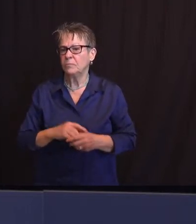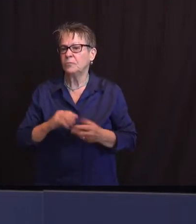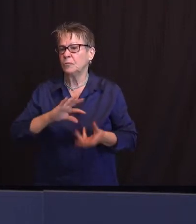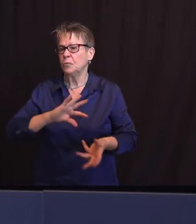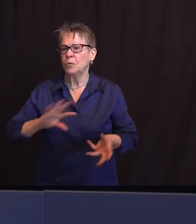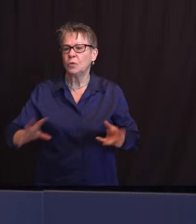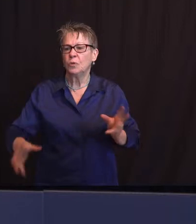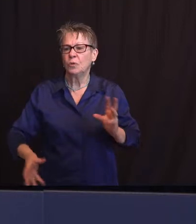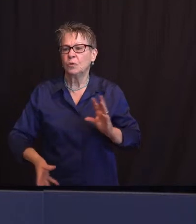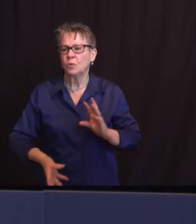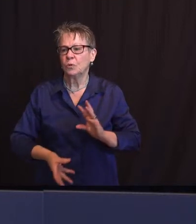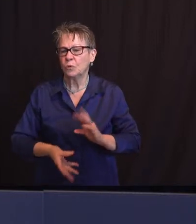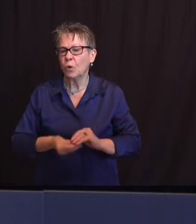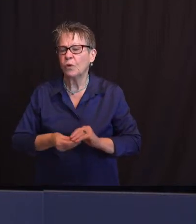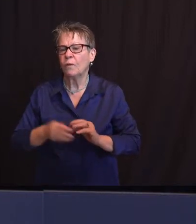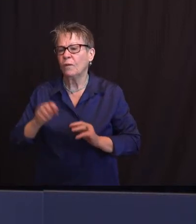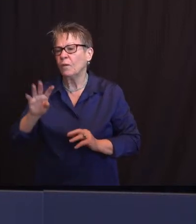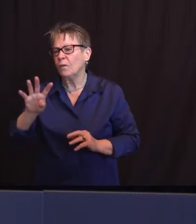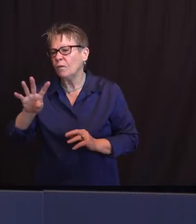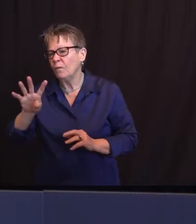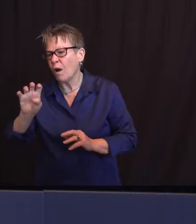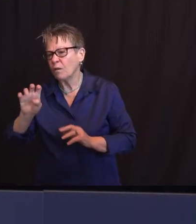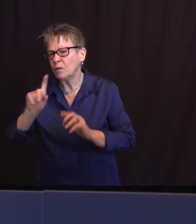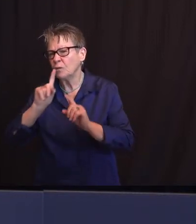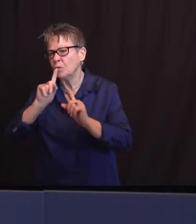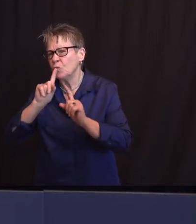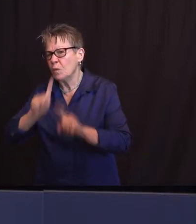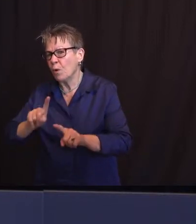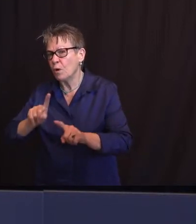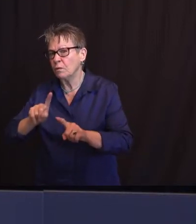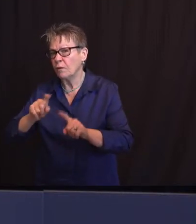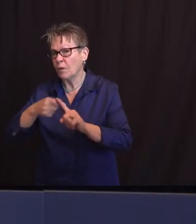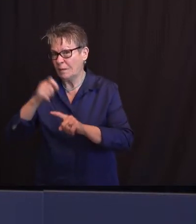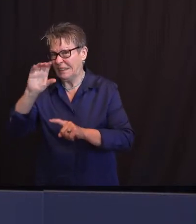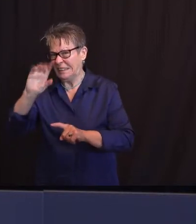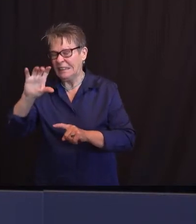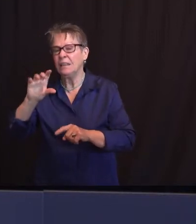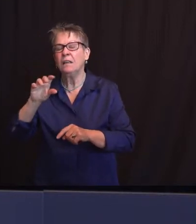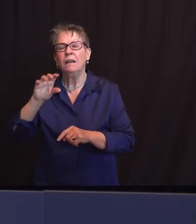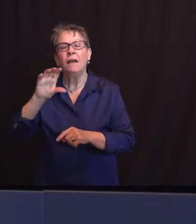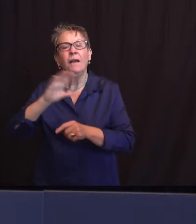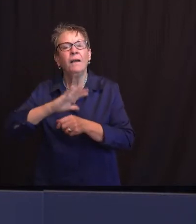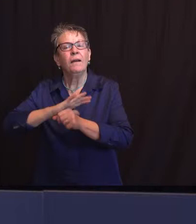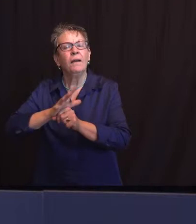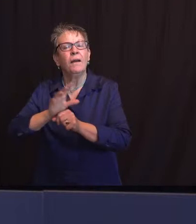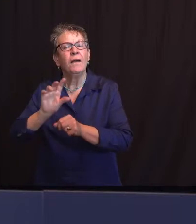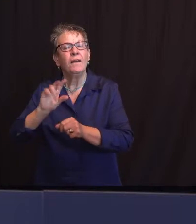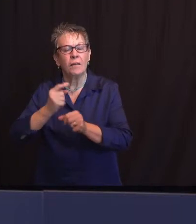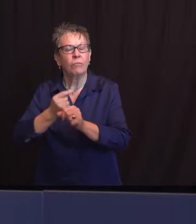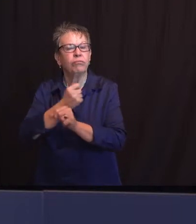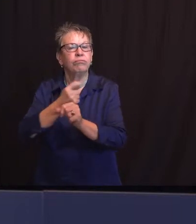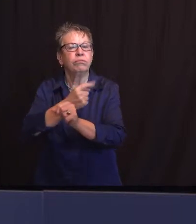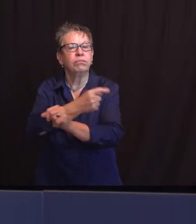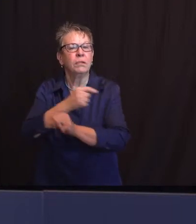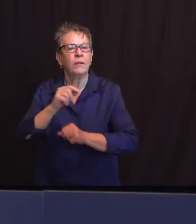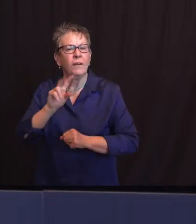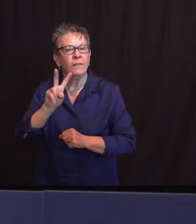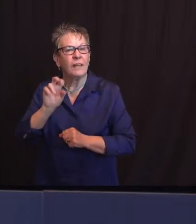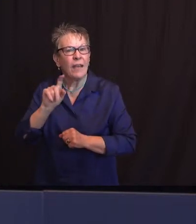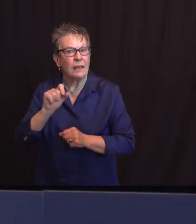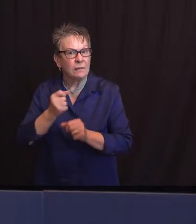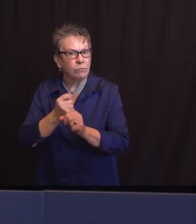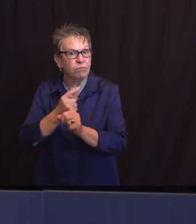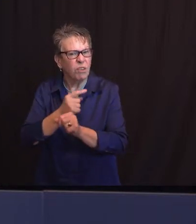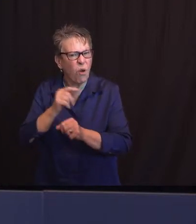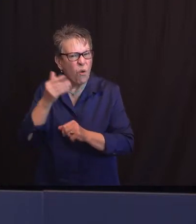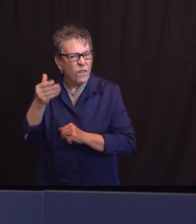CDC variants of concern in our state. Variants of concern have been shown to be more transmissible